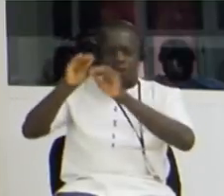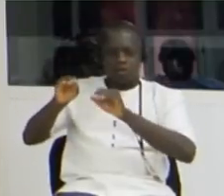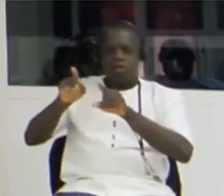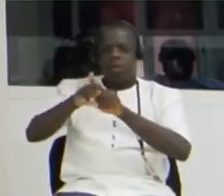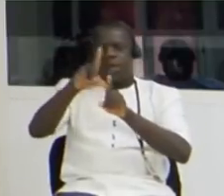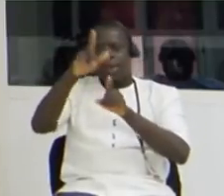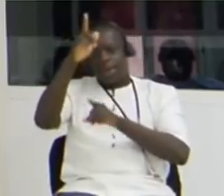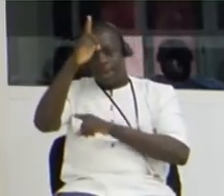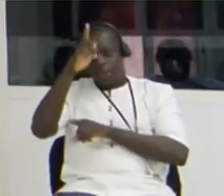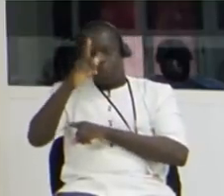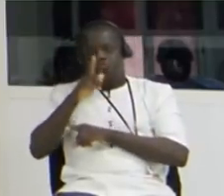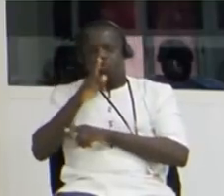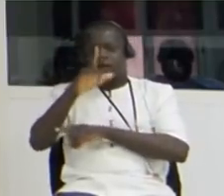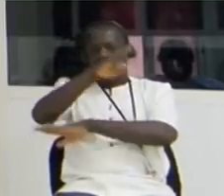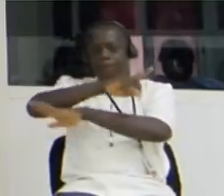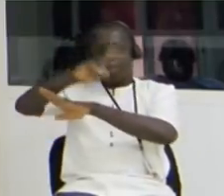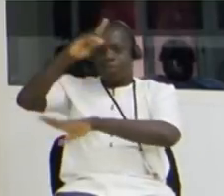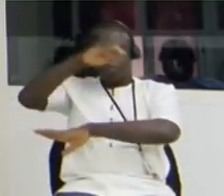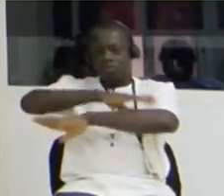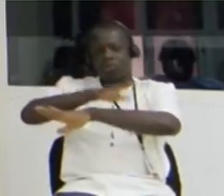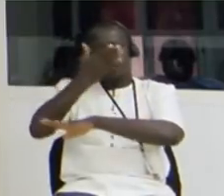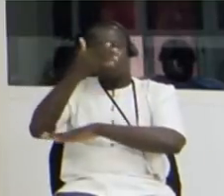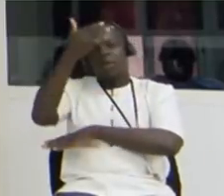from 1981 to